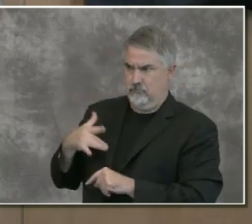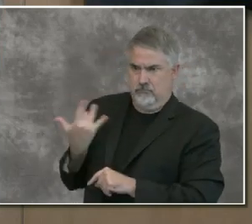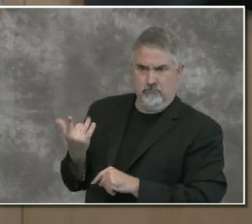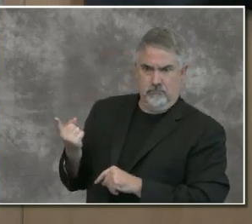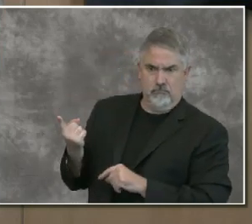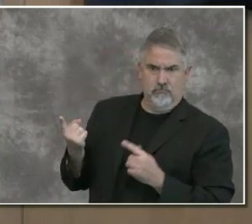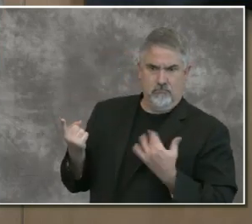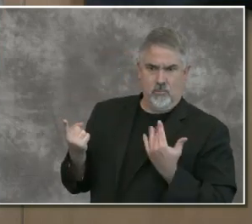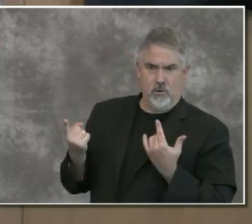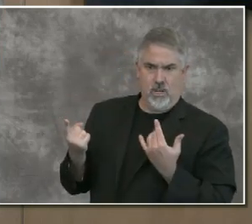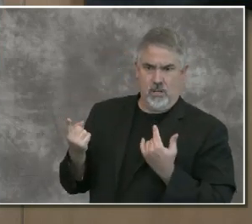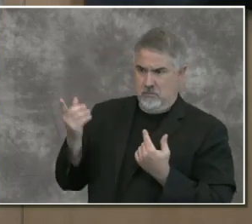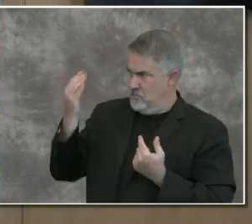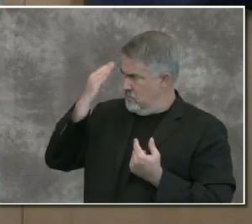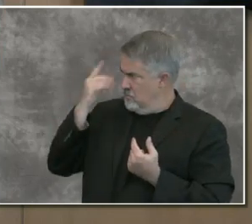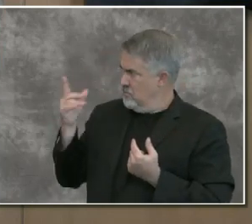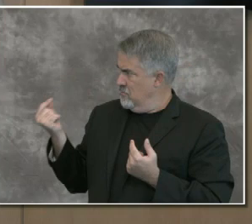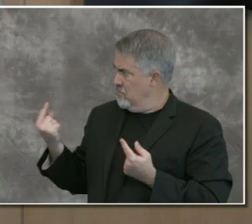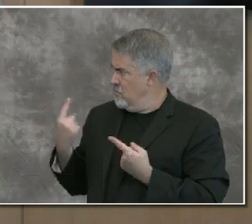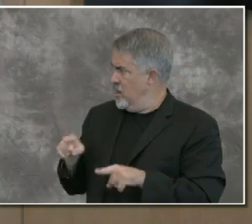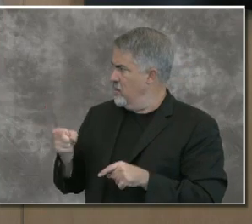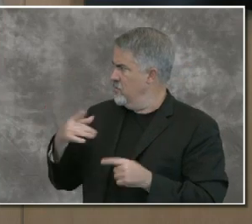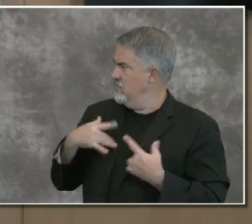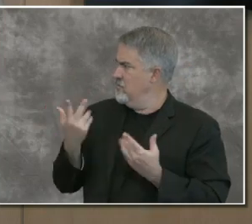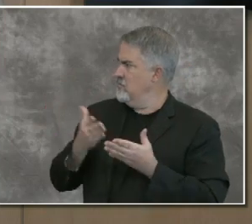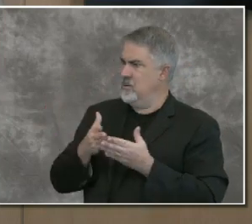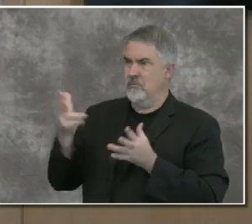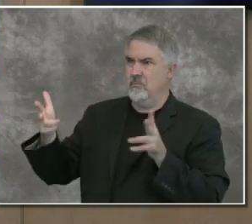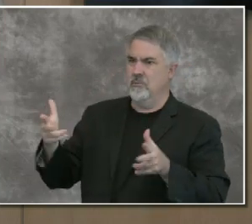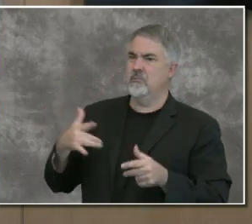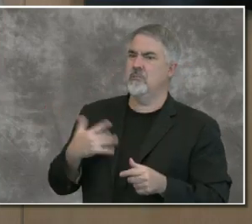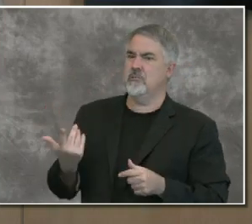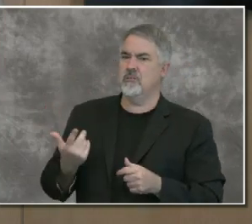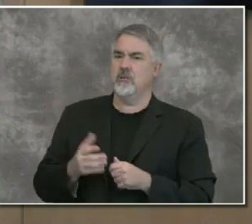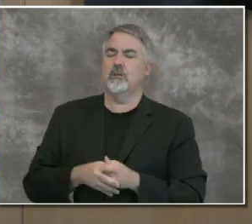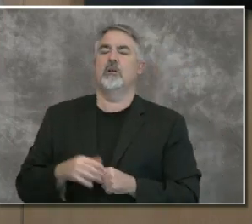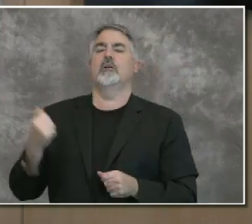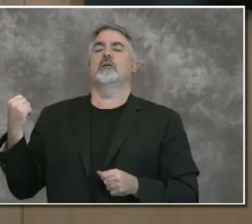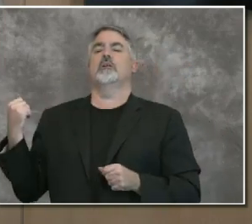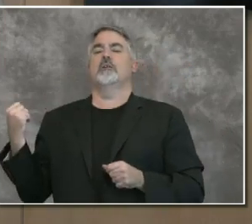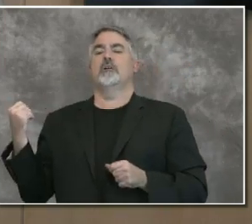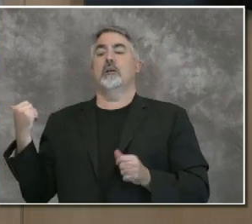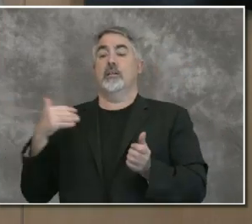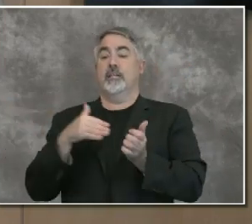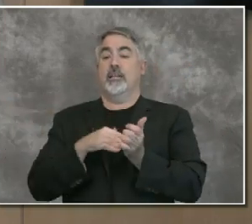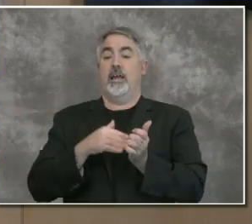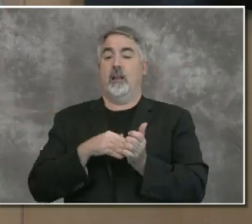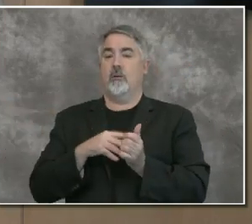the individuals were showing symptoms of coronavirus? Dr. McDonald will answer that question.